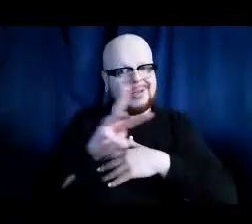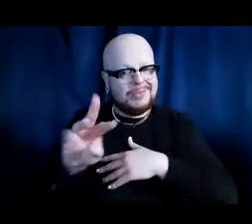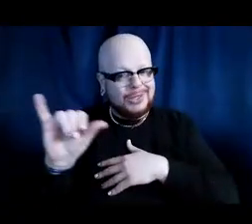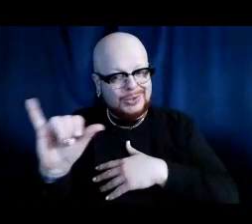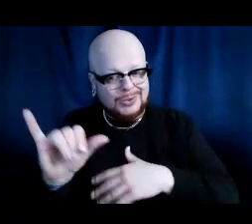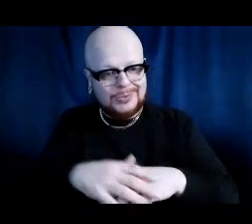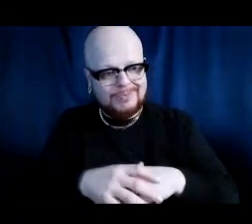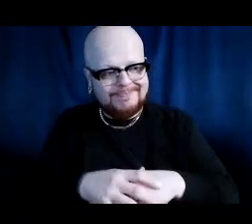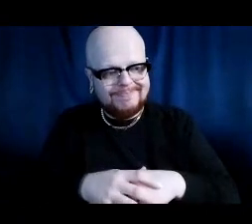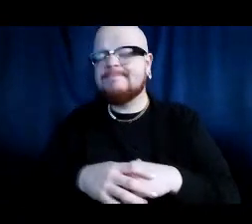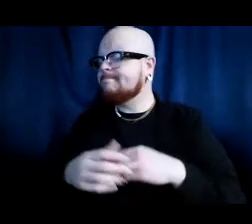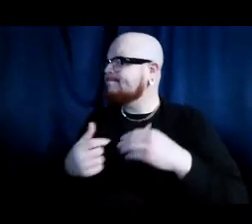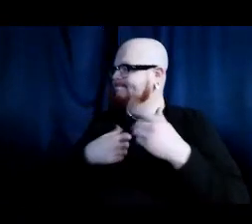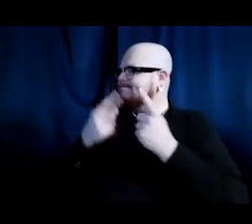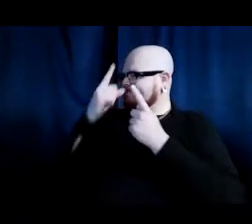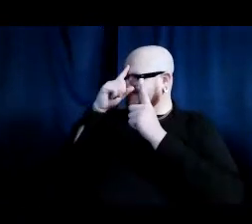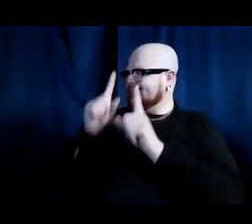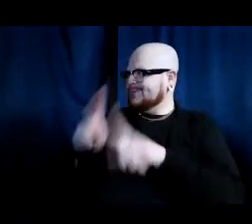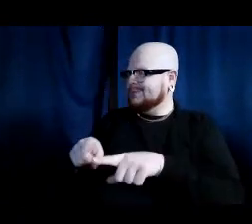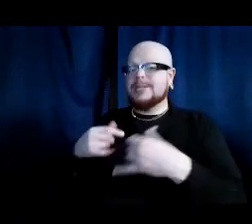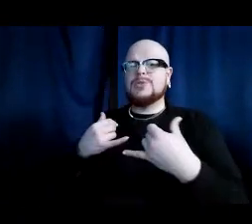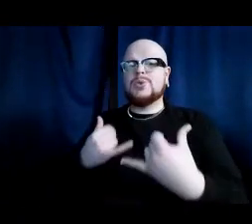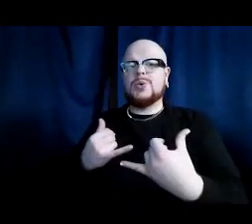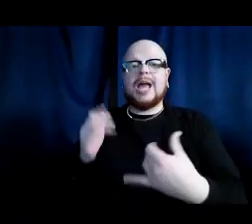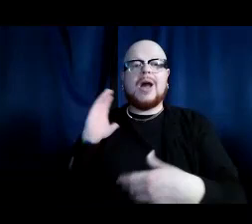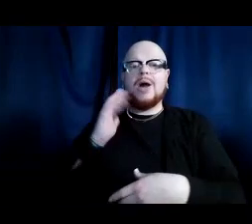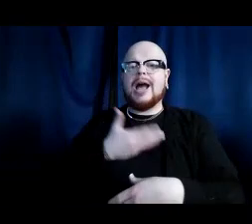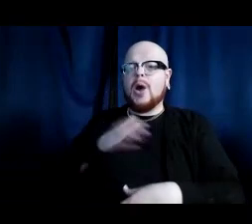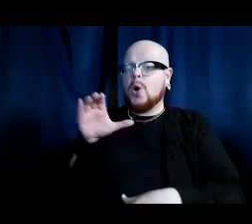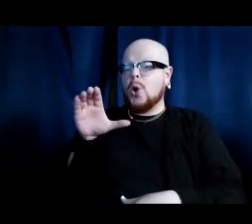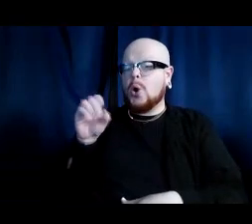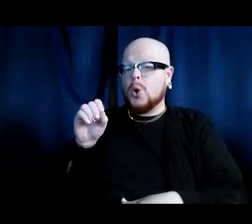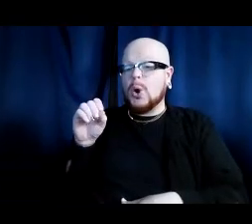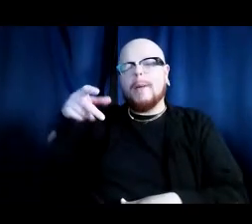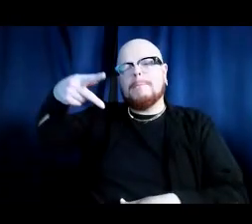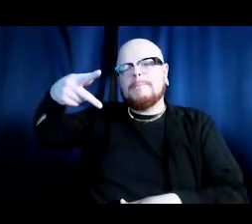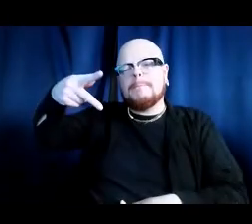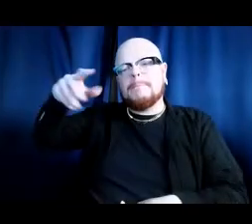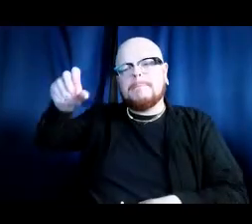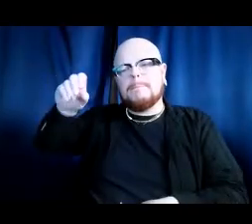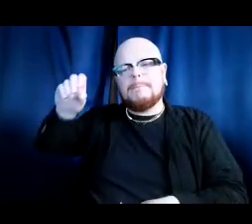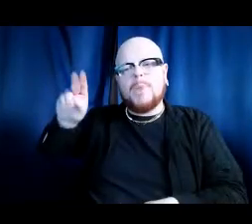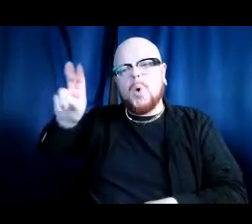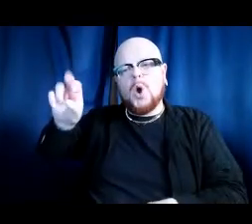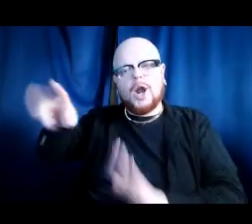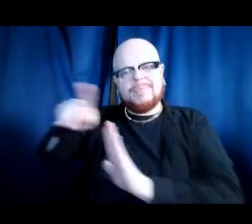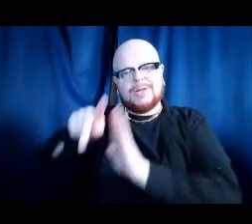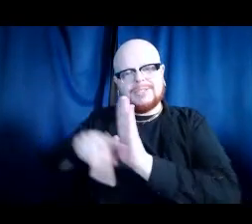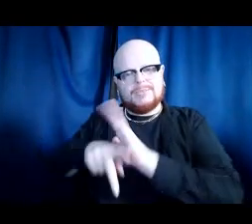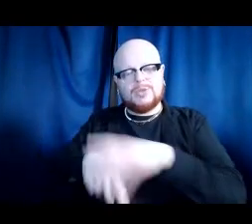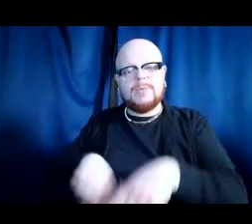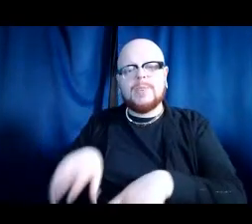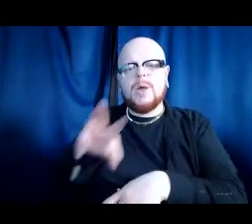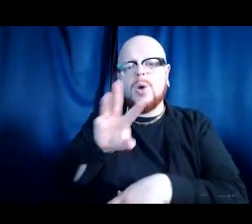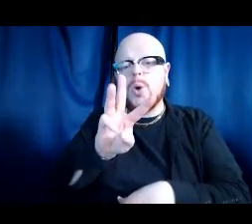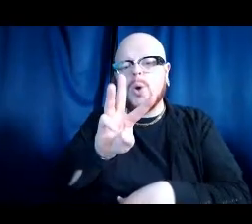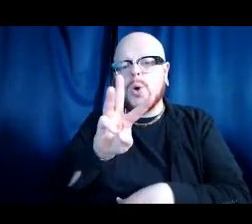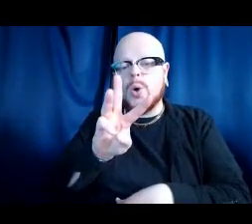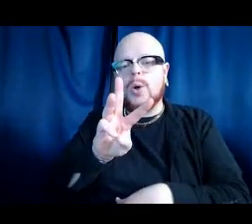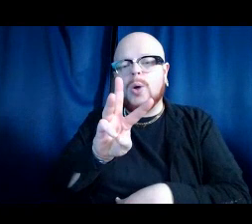agree. So that brings us to our core principles. The World Wide Web Consortium, known as W3C, defines